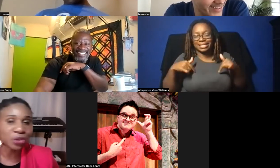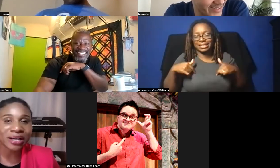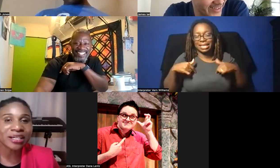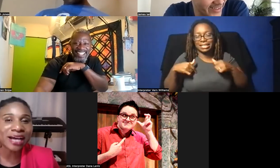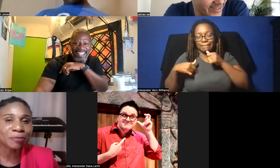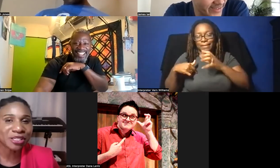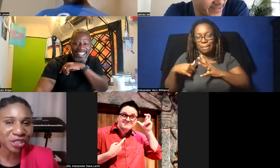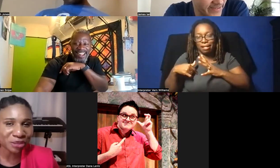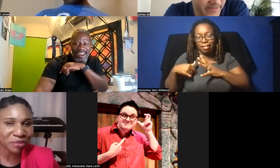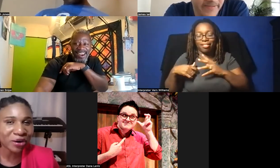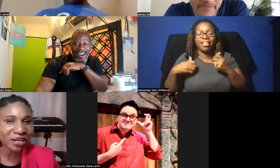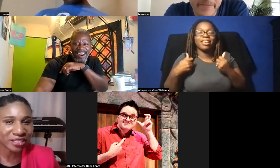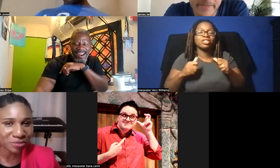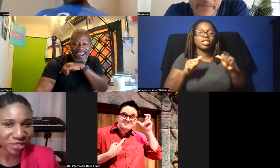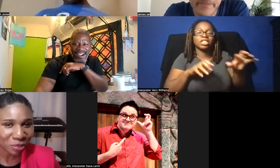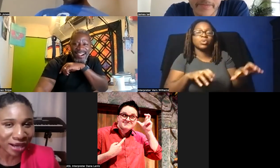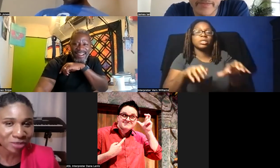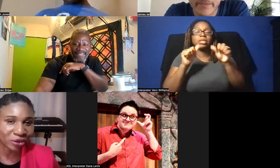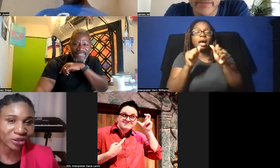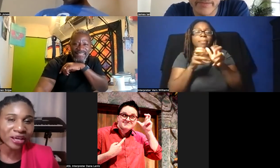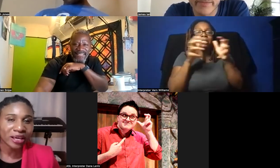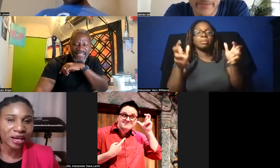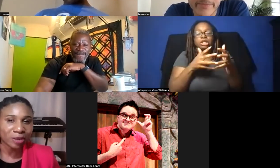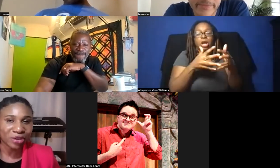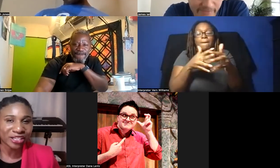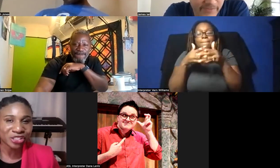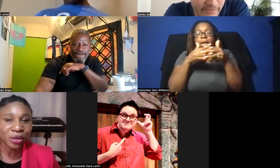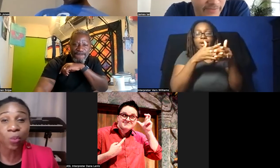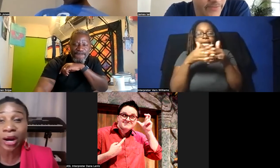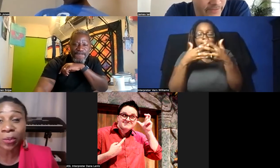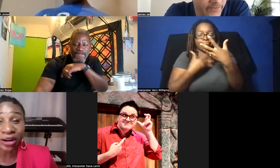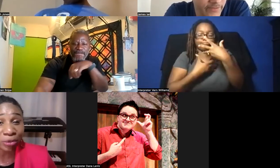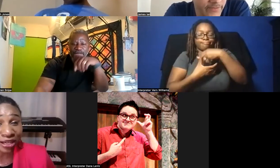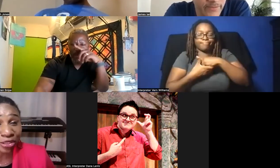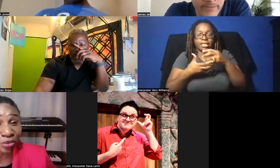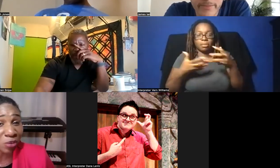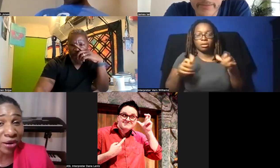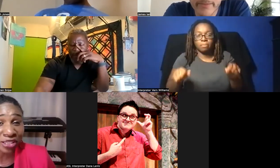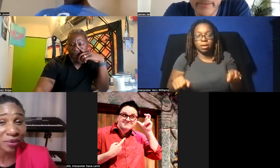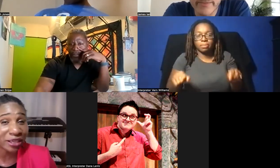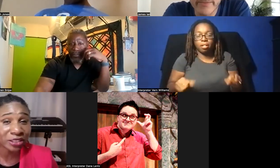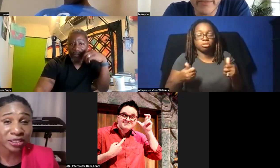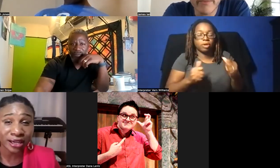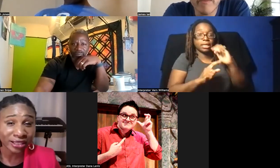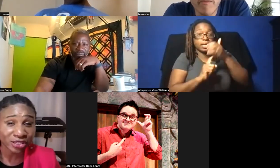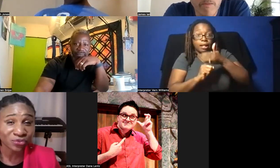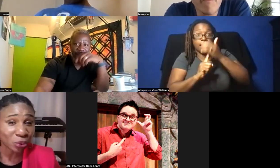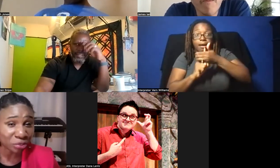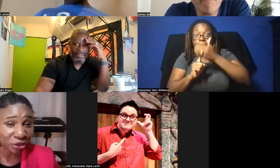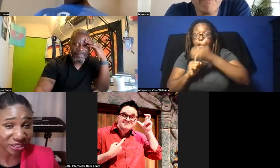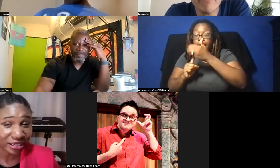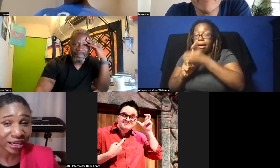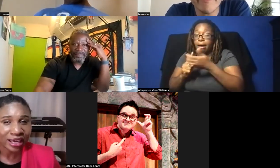to try to adopt as much Americanisms as possible, and just try to wear what everybody else was wearing so I didn't look like this